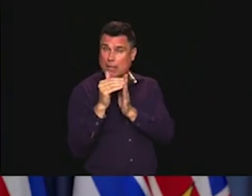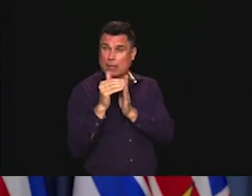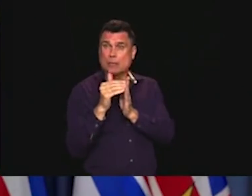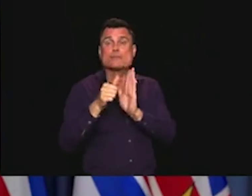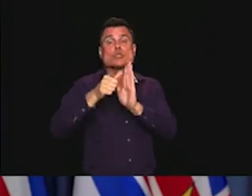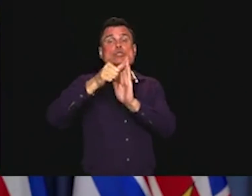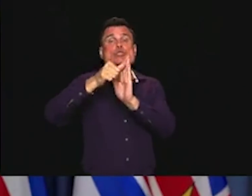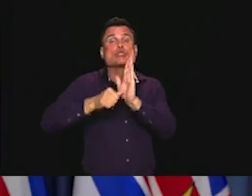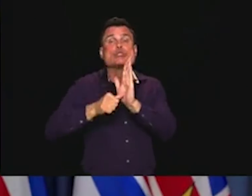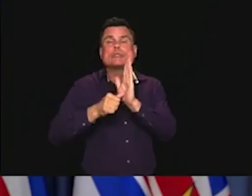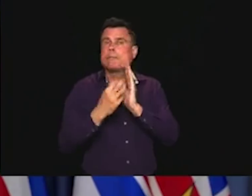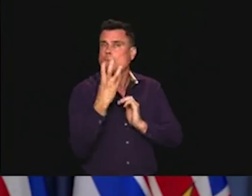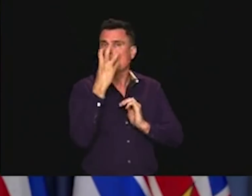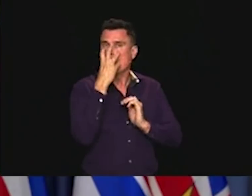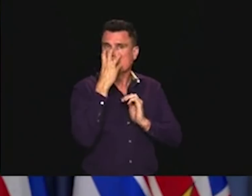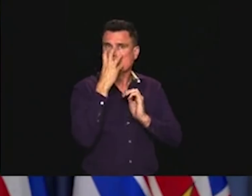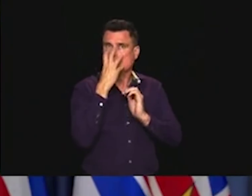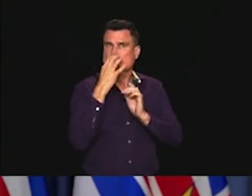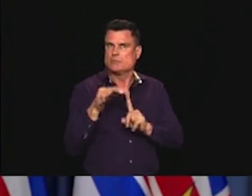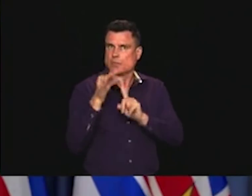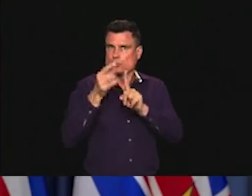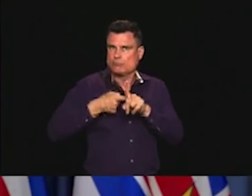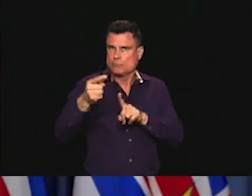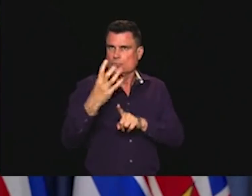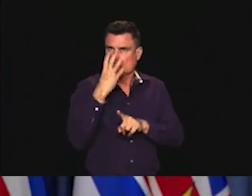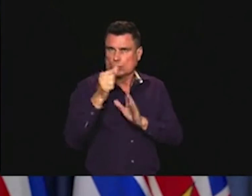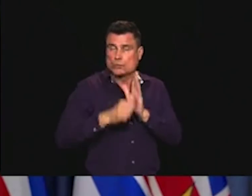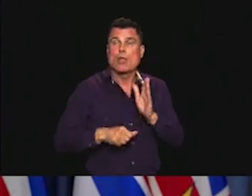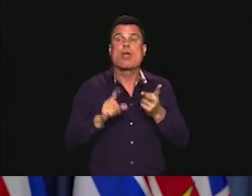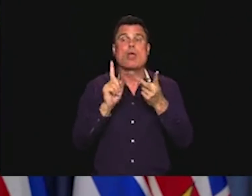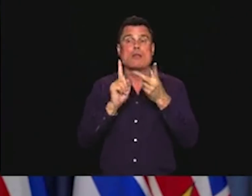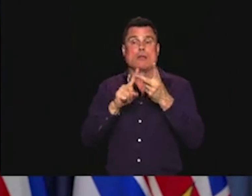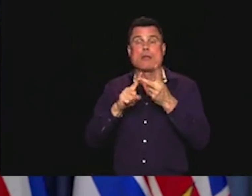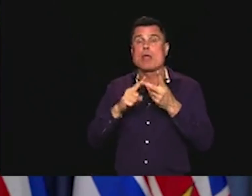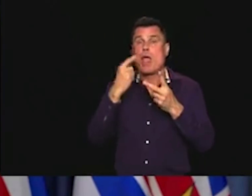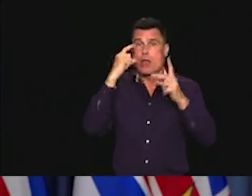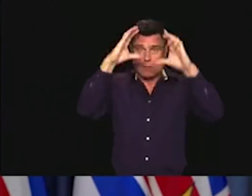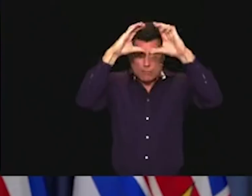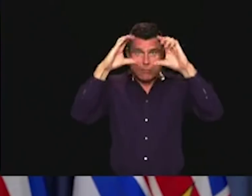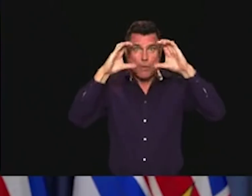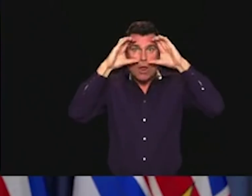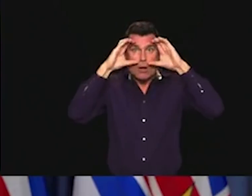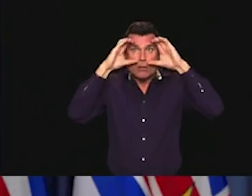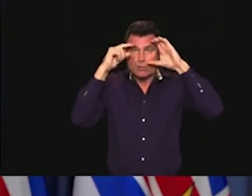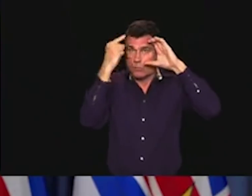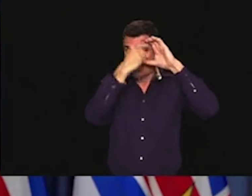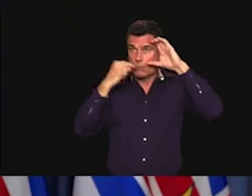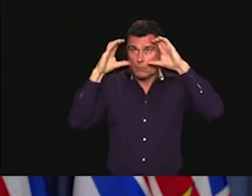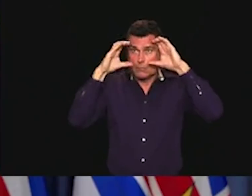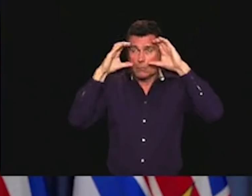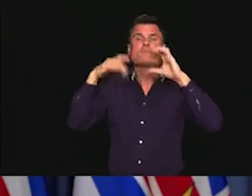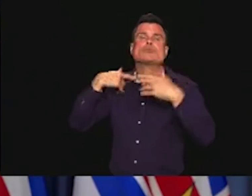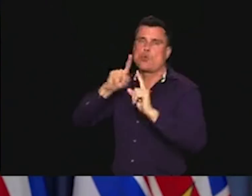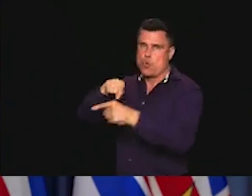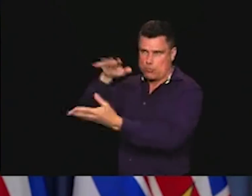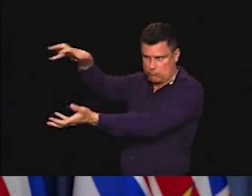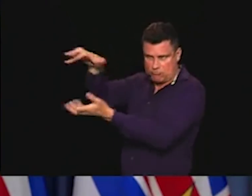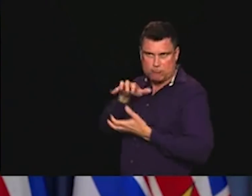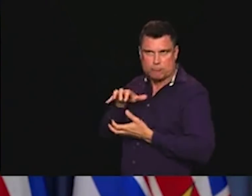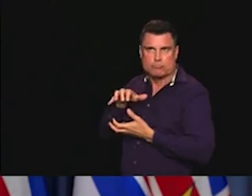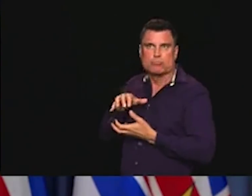On Tuesday, we provided an update on the PPE that we've received over the past week. To recap, cumulatively,